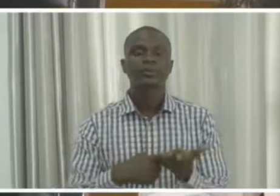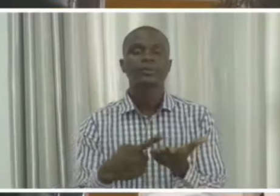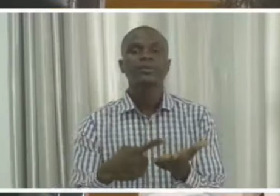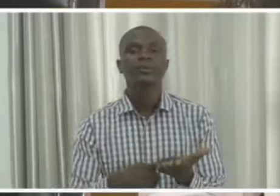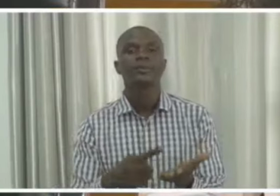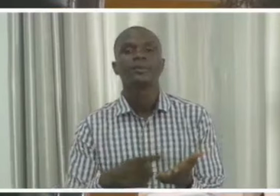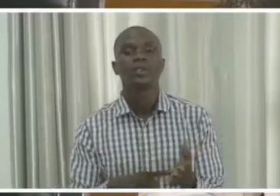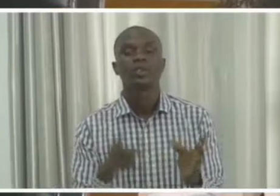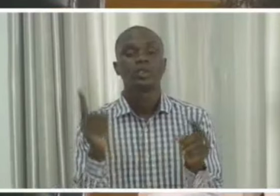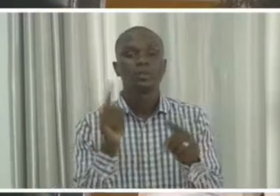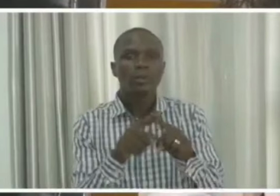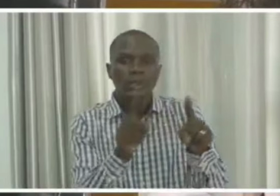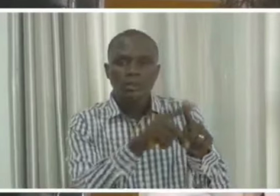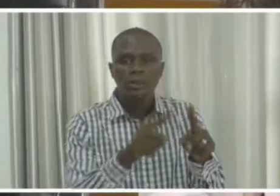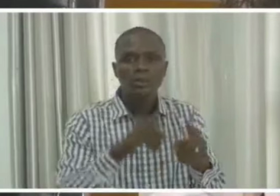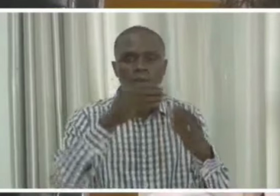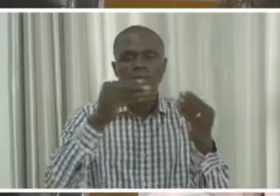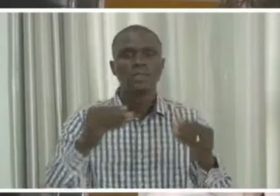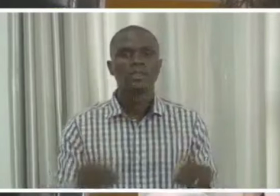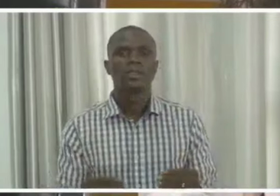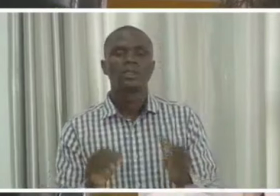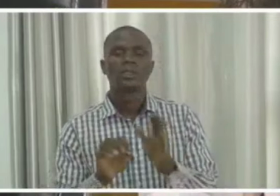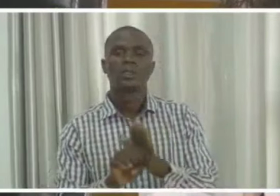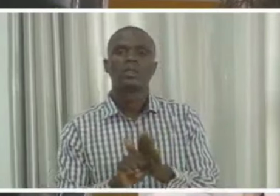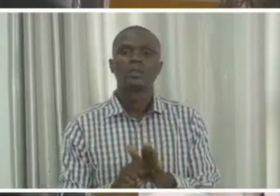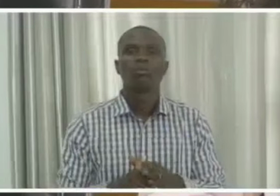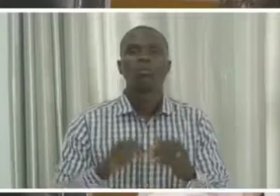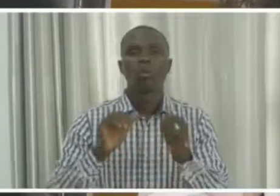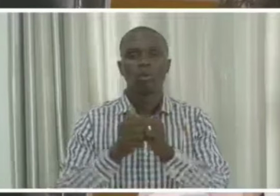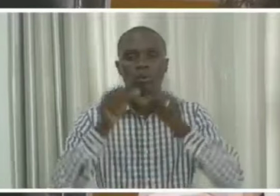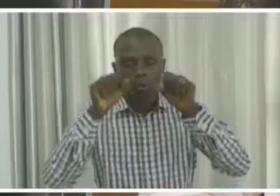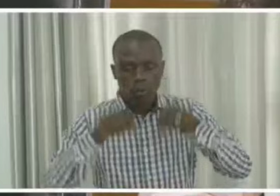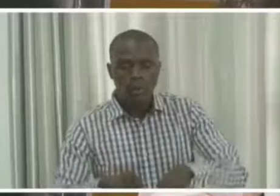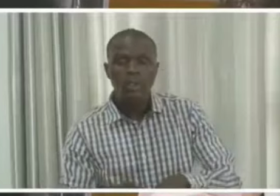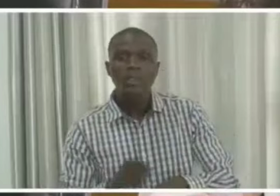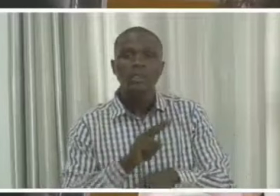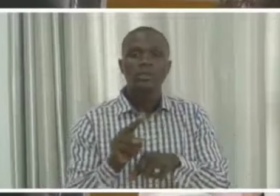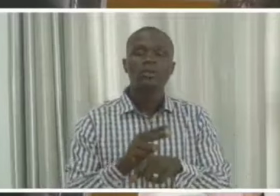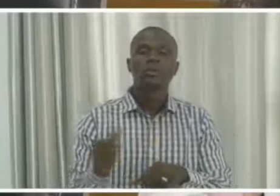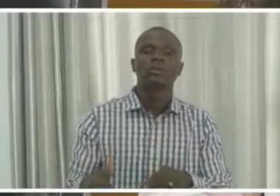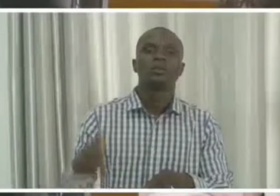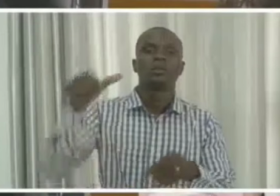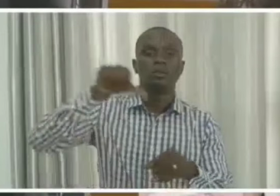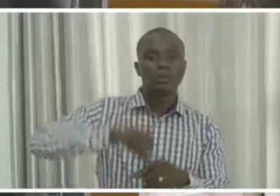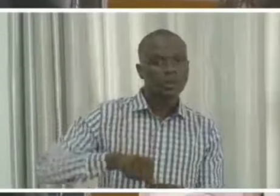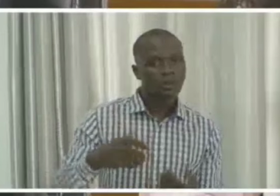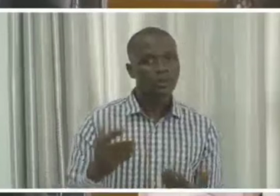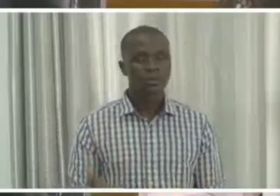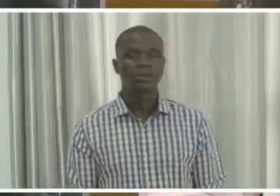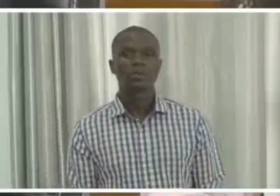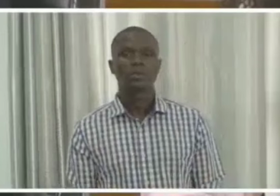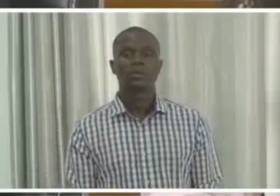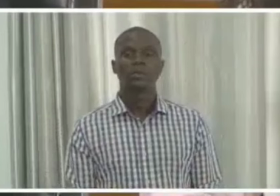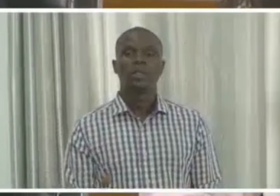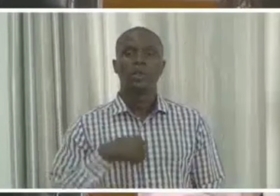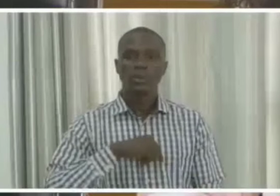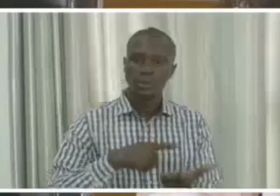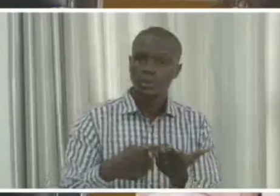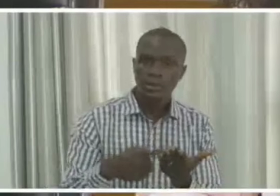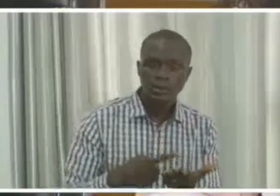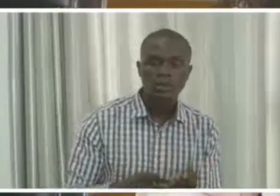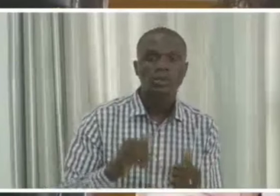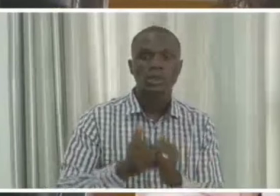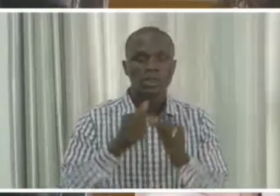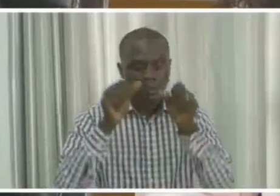petrol for light generator to renewable energy when like solar panel, hydroelectricity,